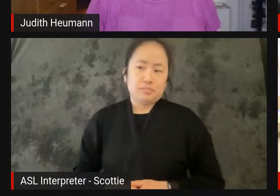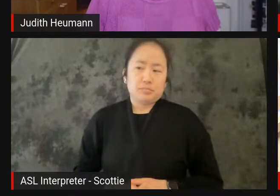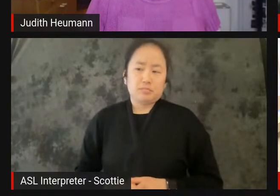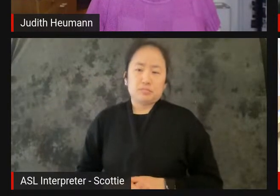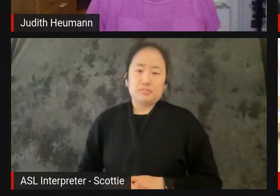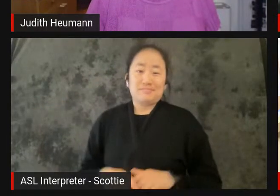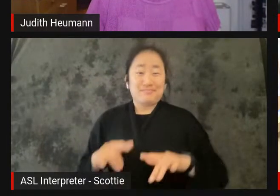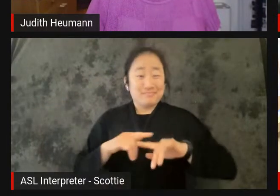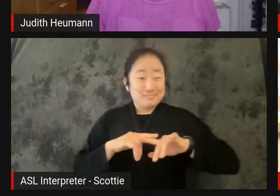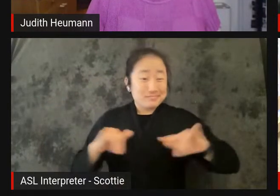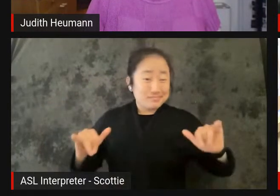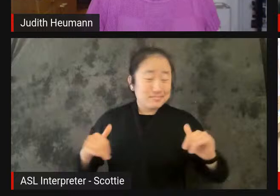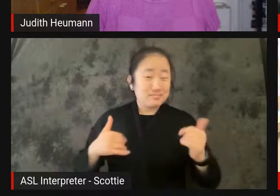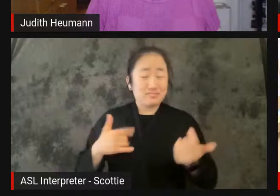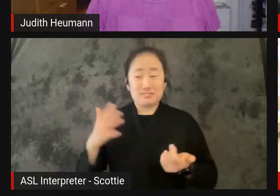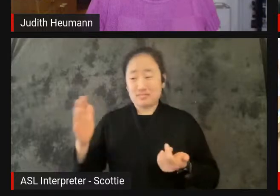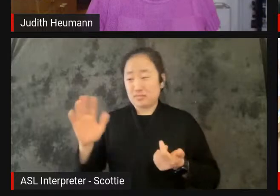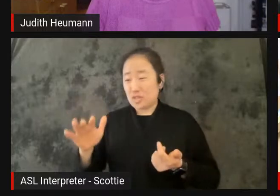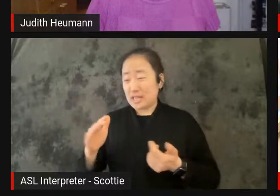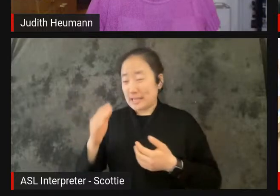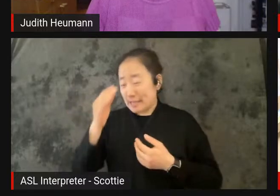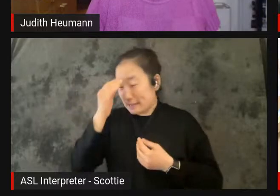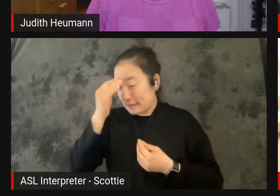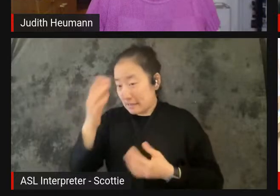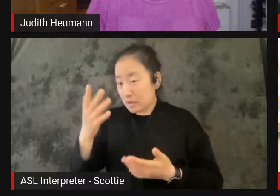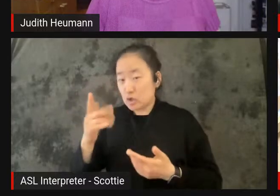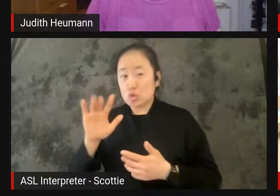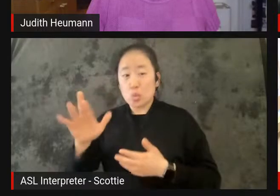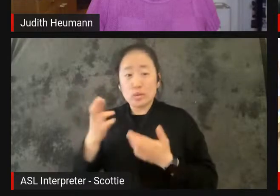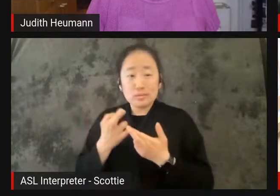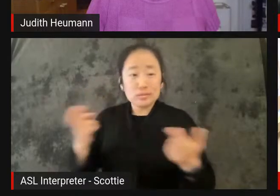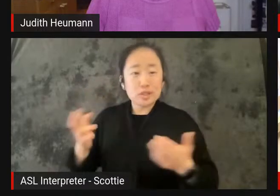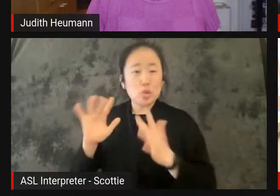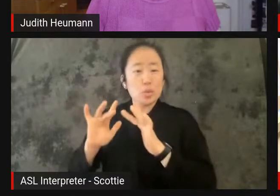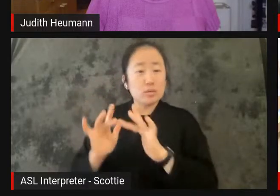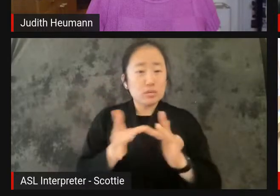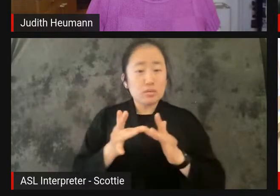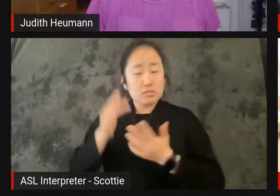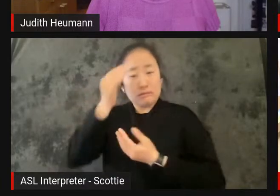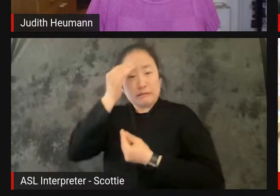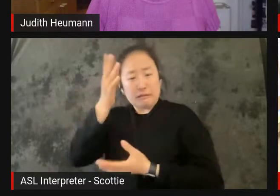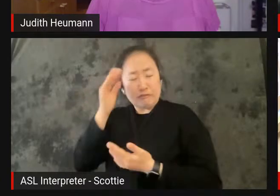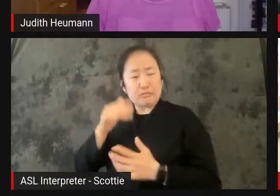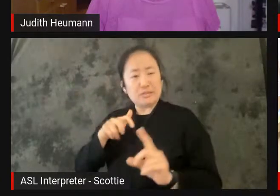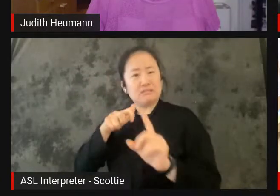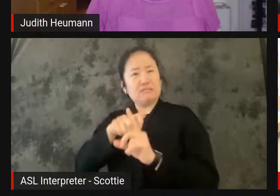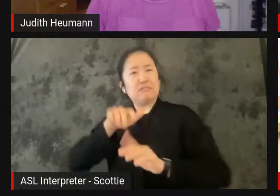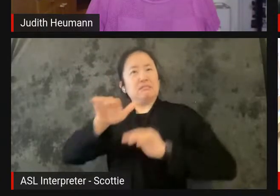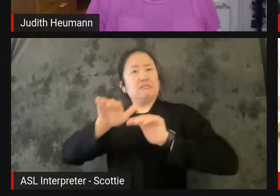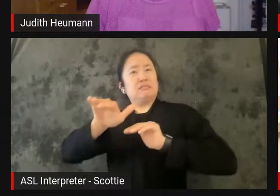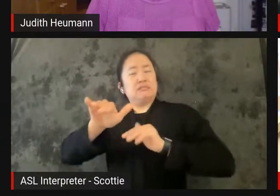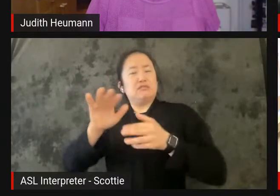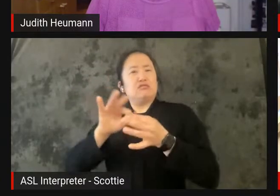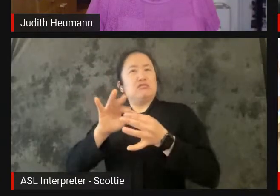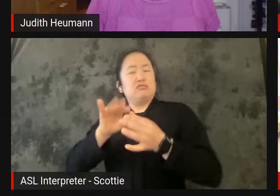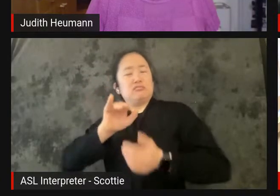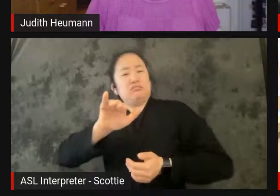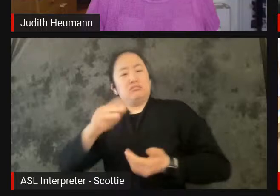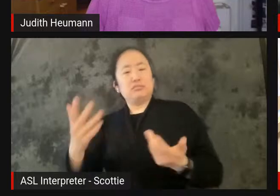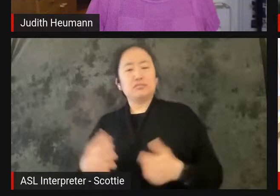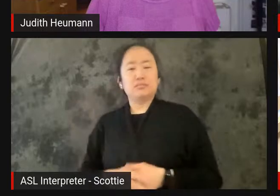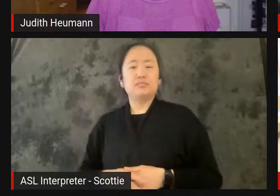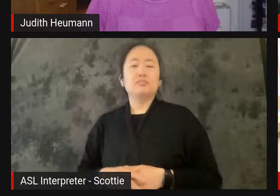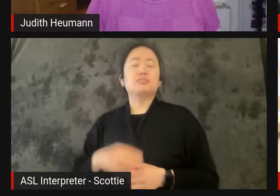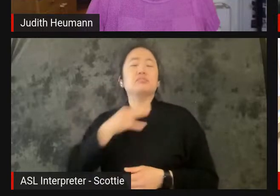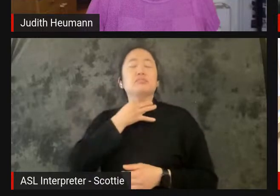use the resources you have to get people to listen. And so I'm wondering what partnerships have been helpful